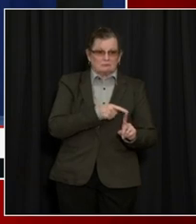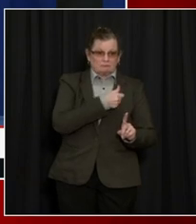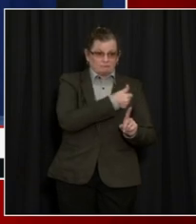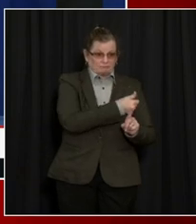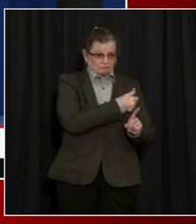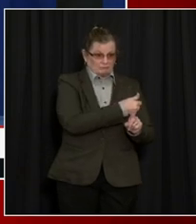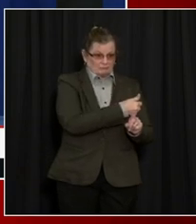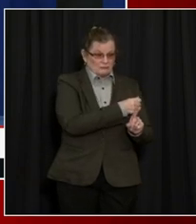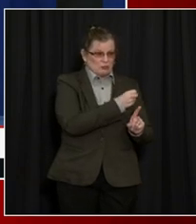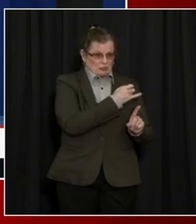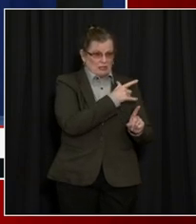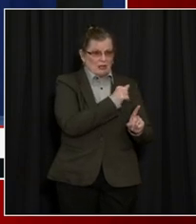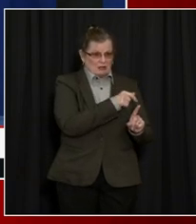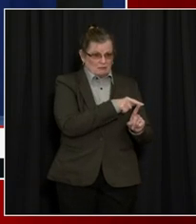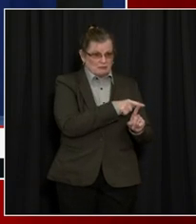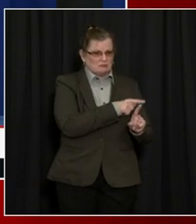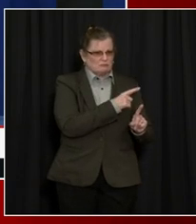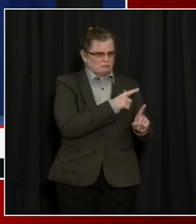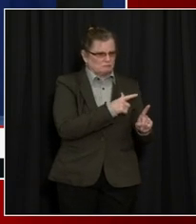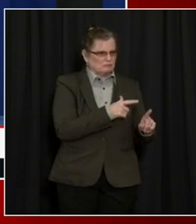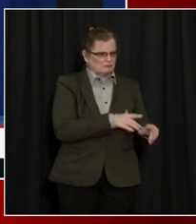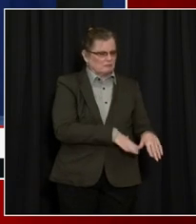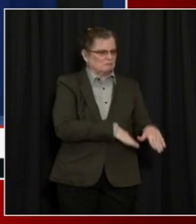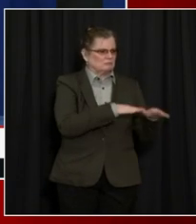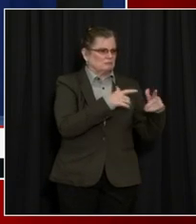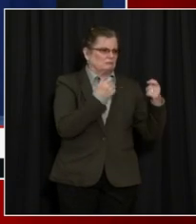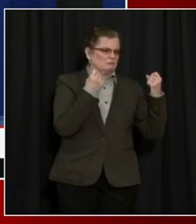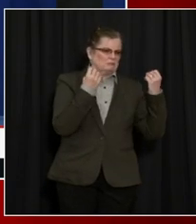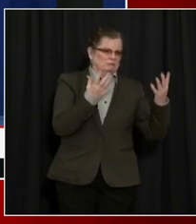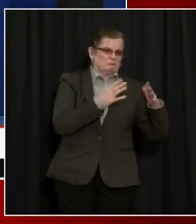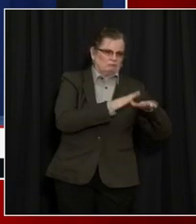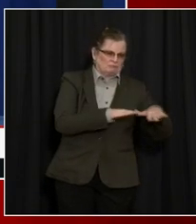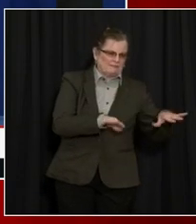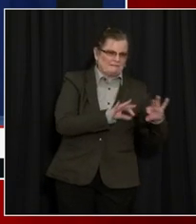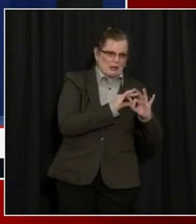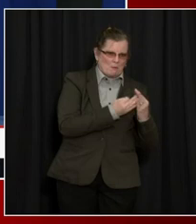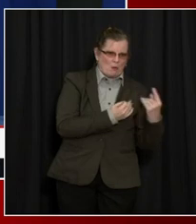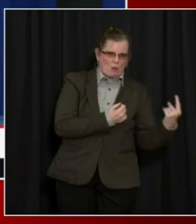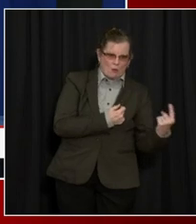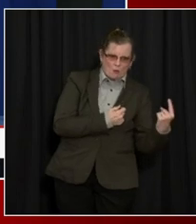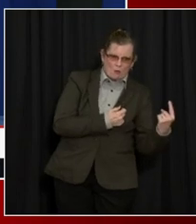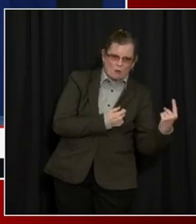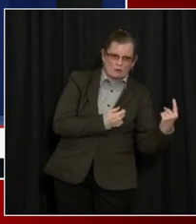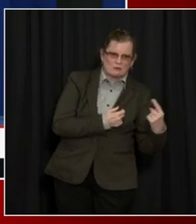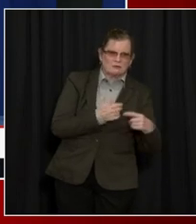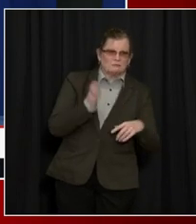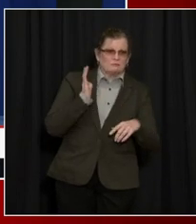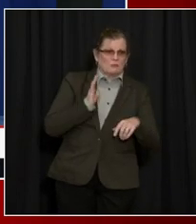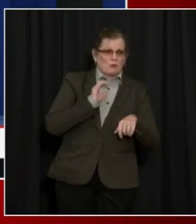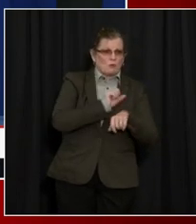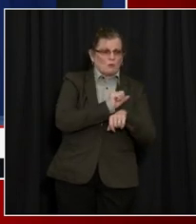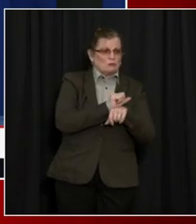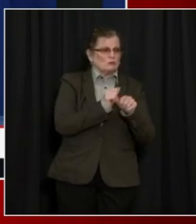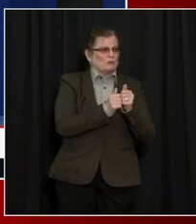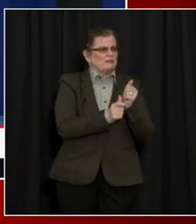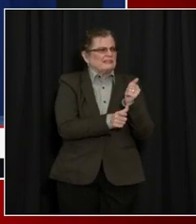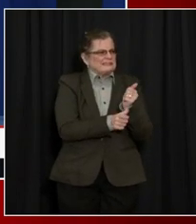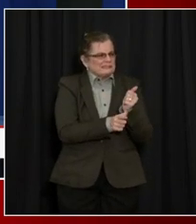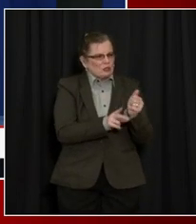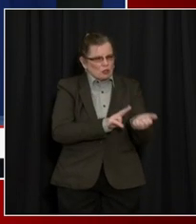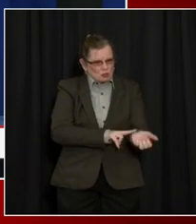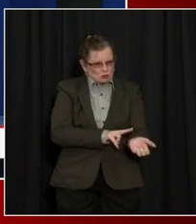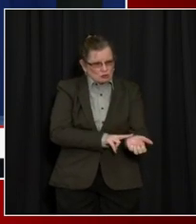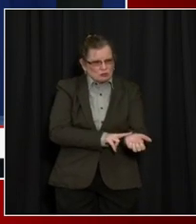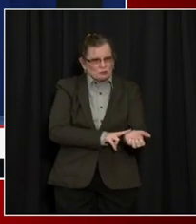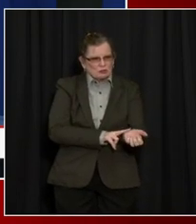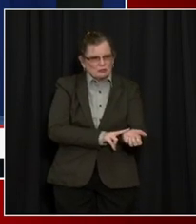has raised a large family on her own, previously worked as an assistant nurse, and was a great-grandmother.